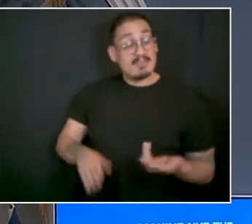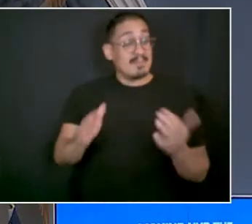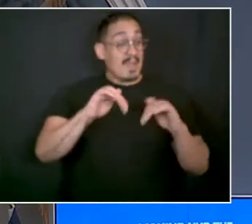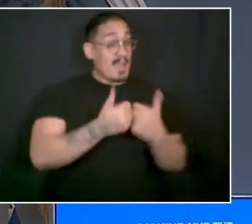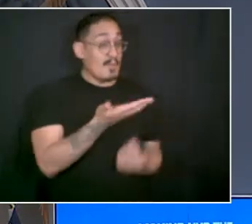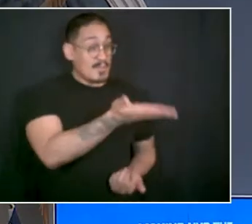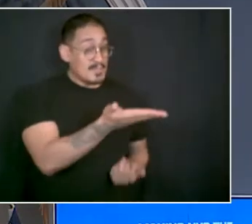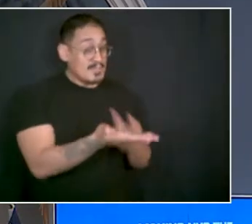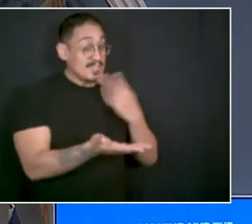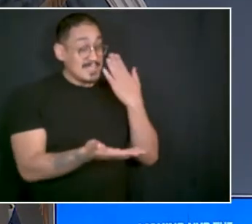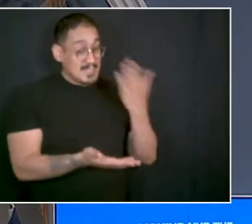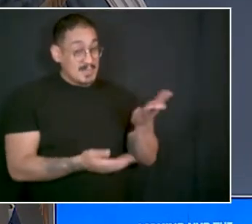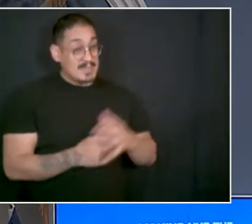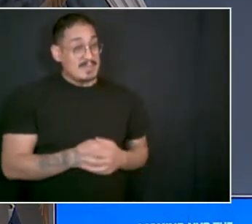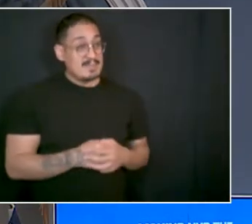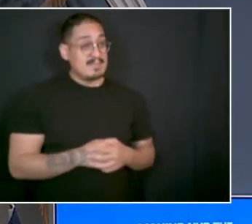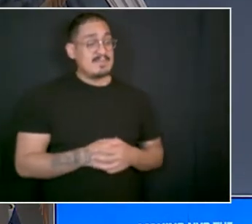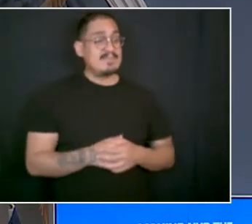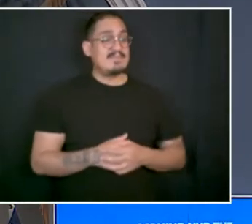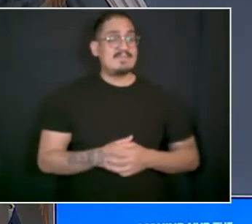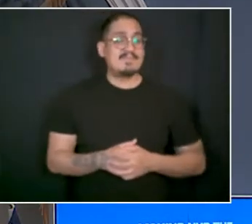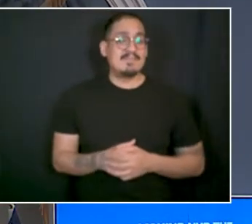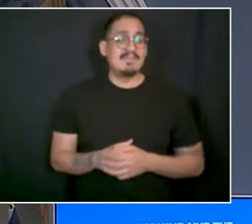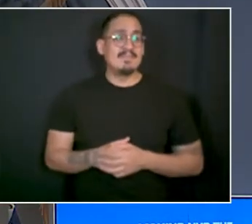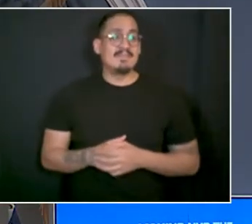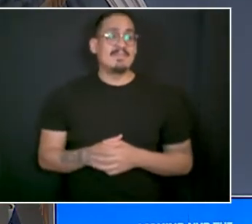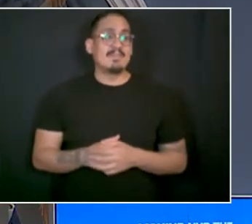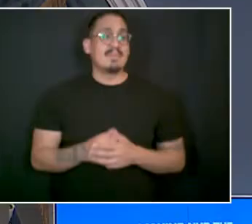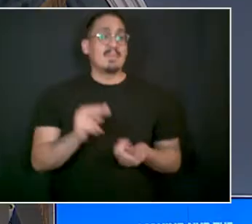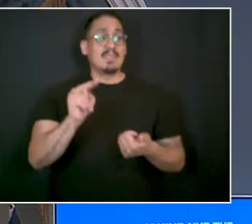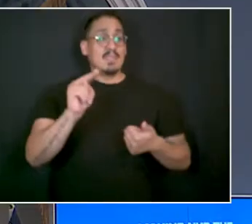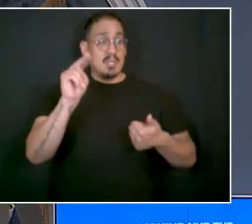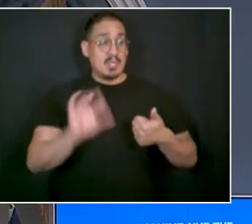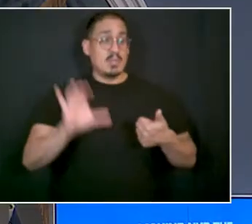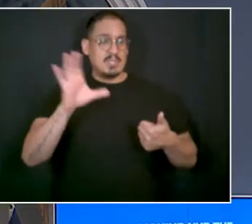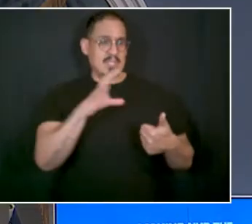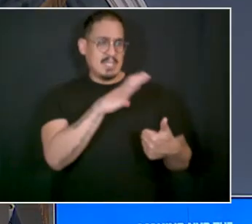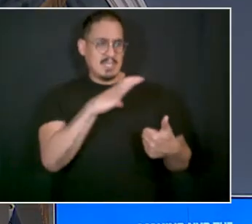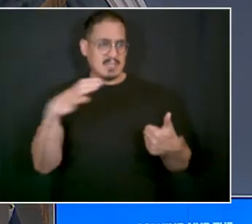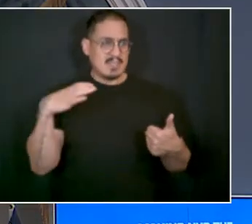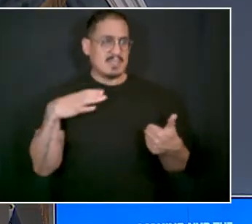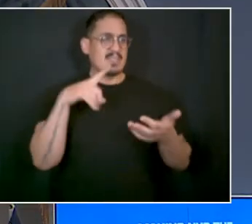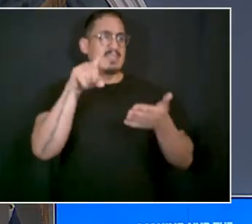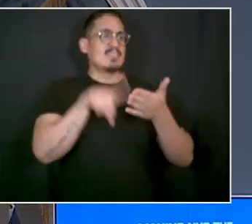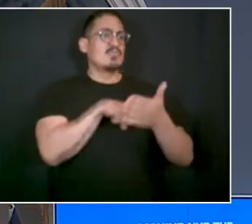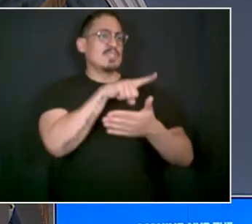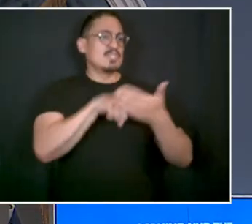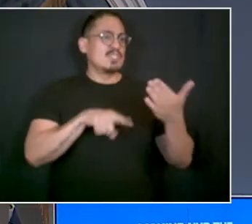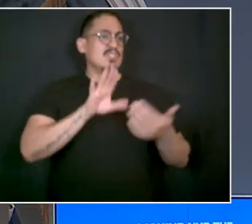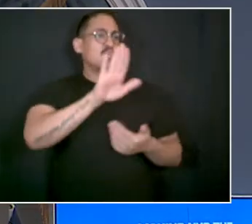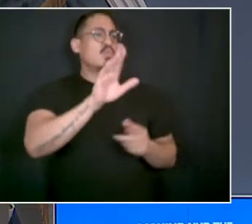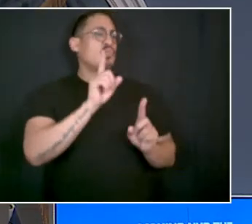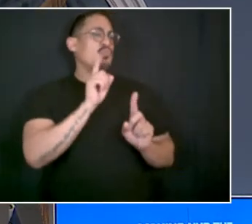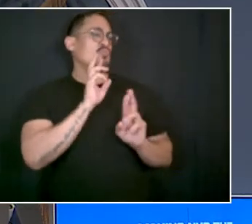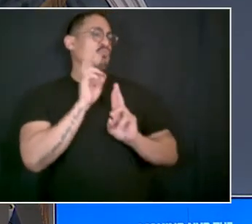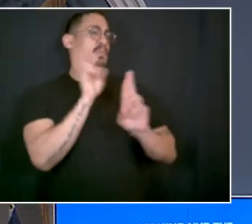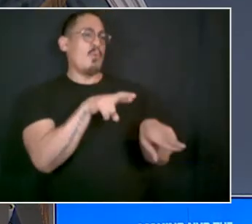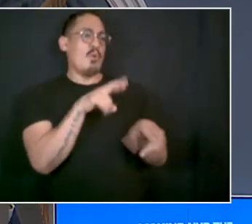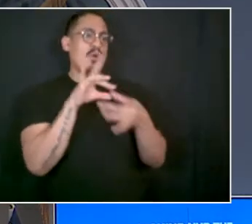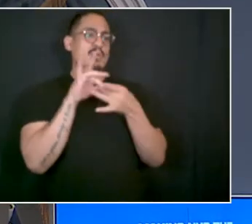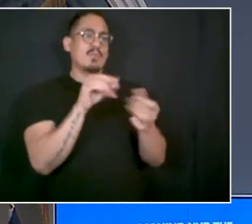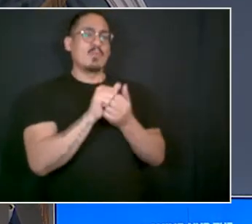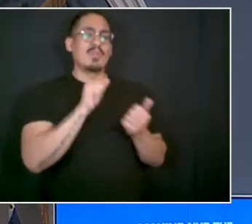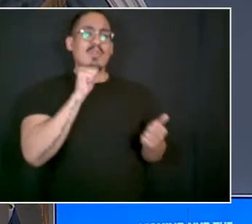One of the City Council's critiques in the report on involuntary removals previously mentioned was that the data released by your administration